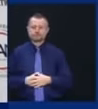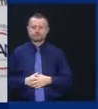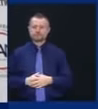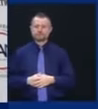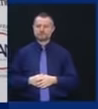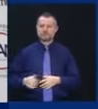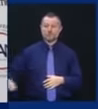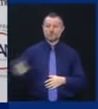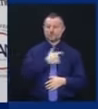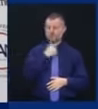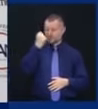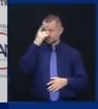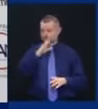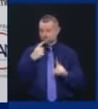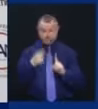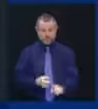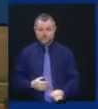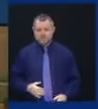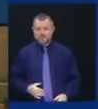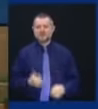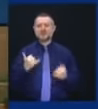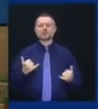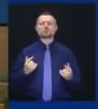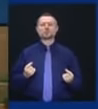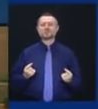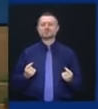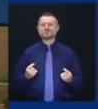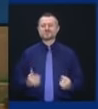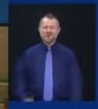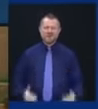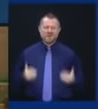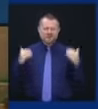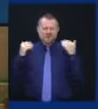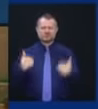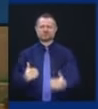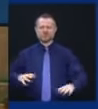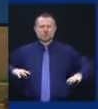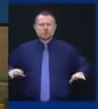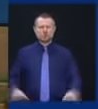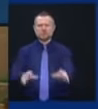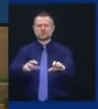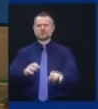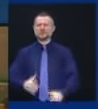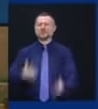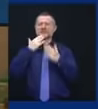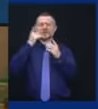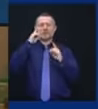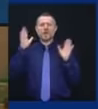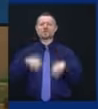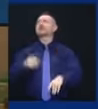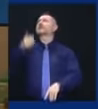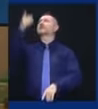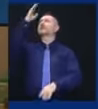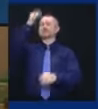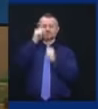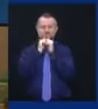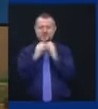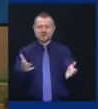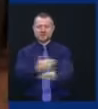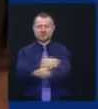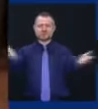message today. Now it's just about doing it. It's just about doing it. Thank you for being here. God bless you. Amen.